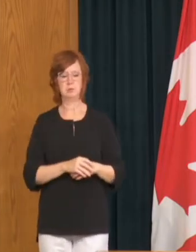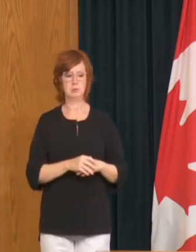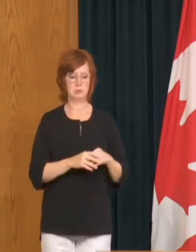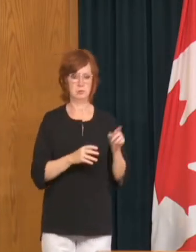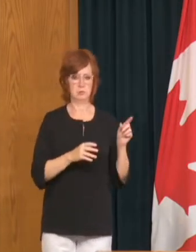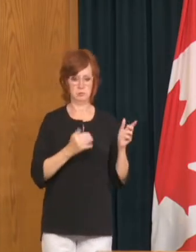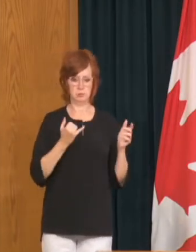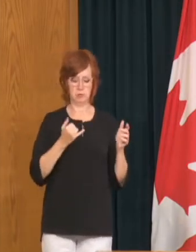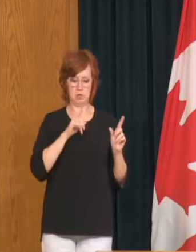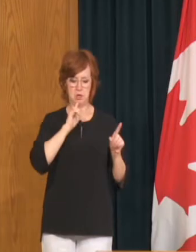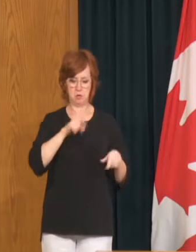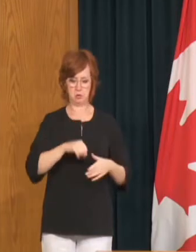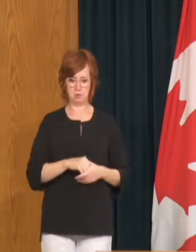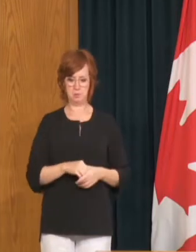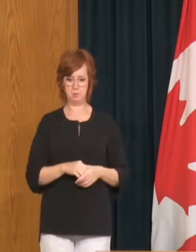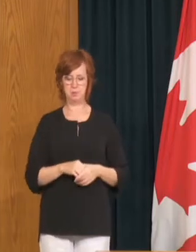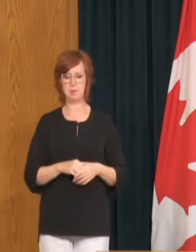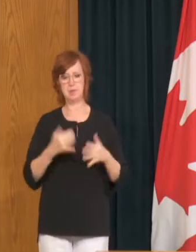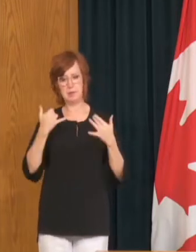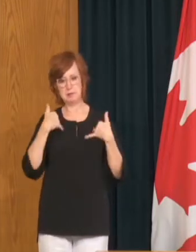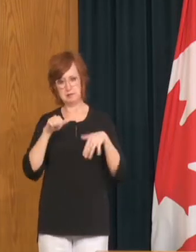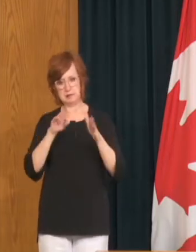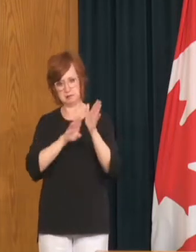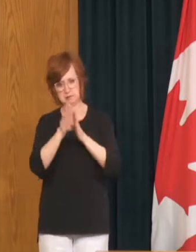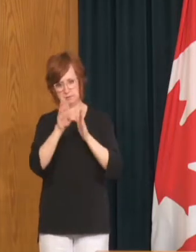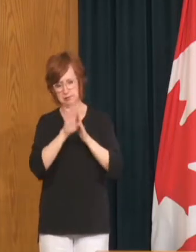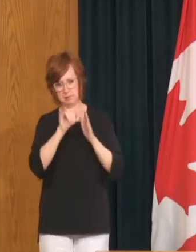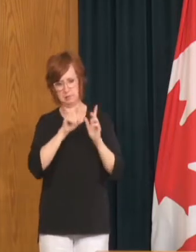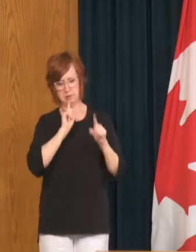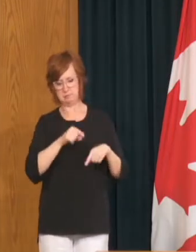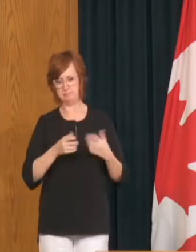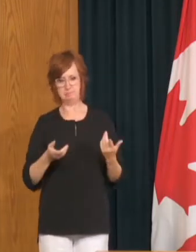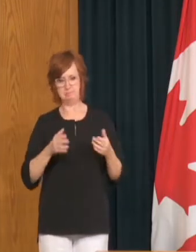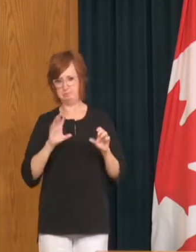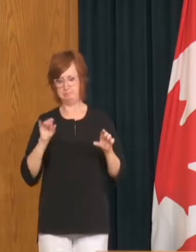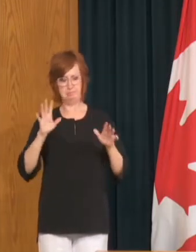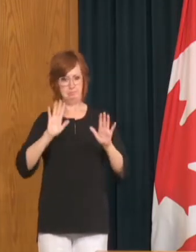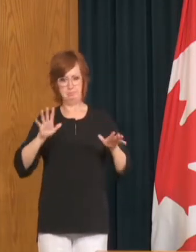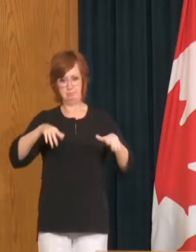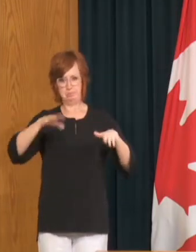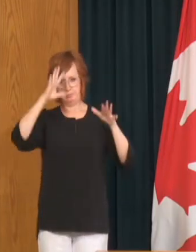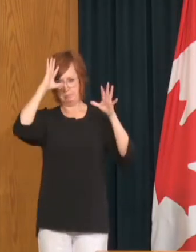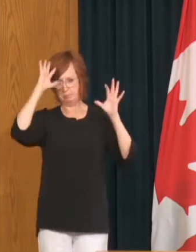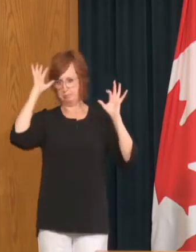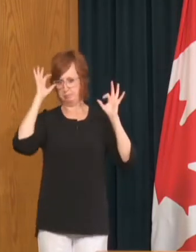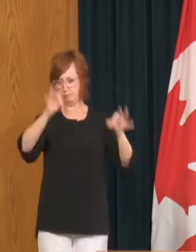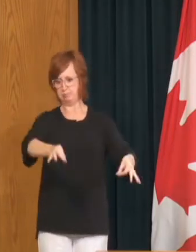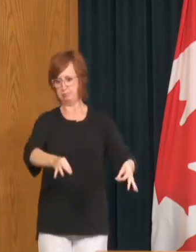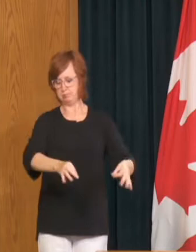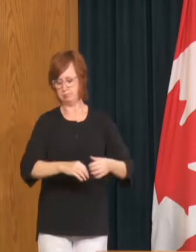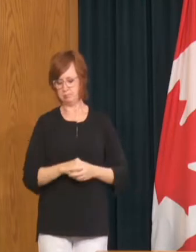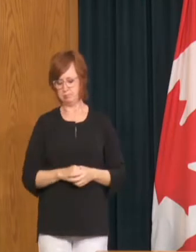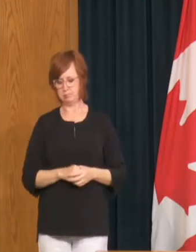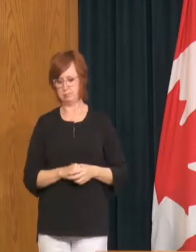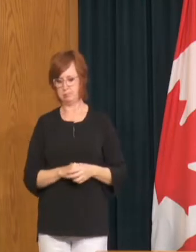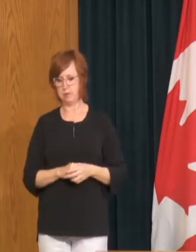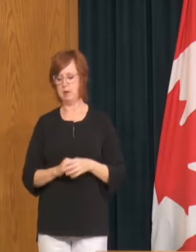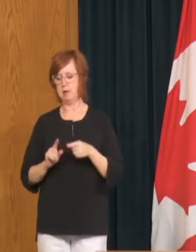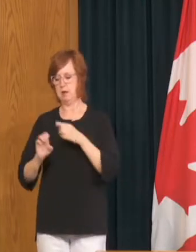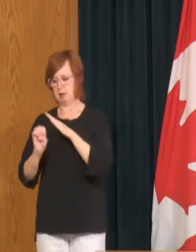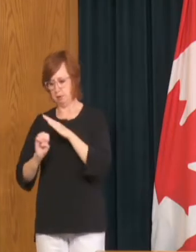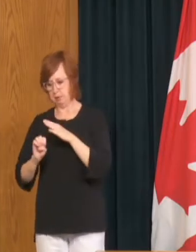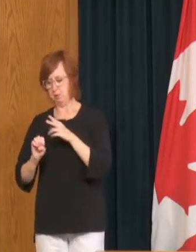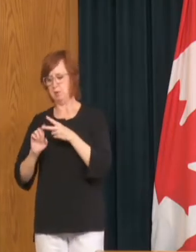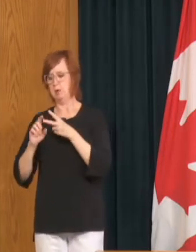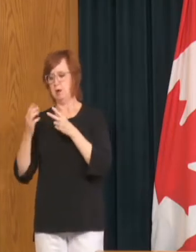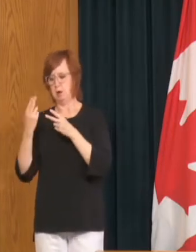fall semester onwards. And similarly, the Ministry of Education is working with schools to plan for elementary and high